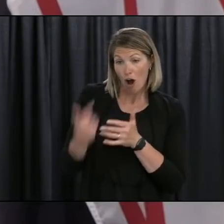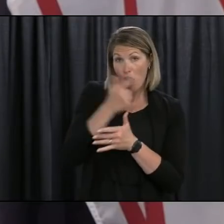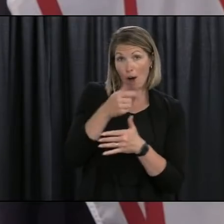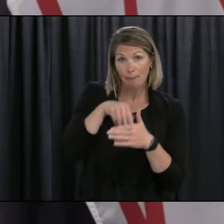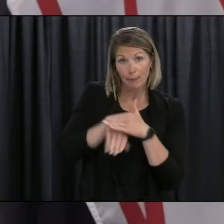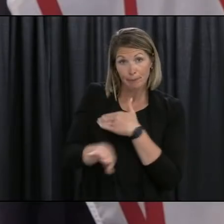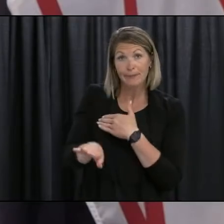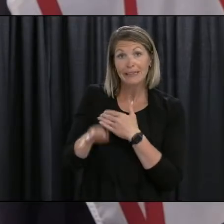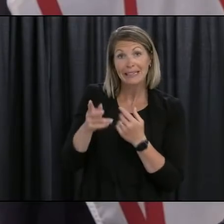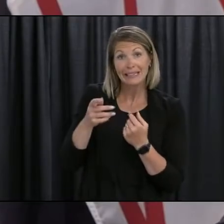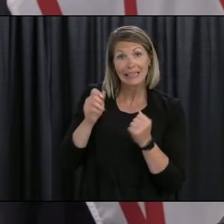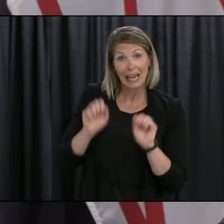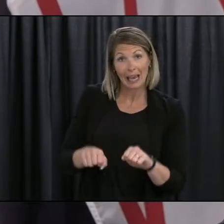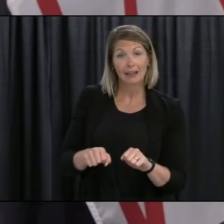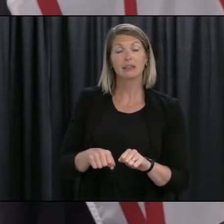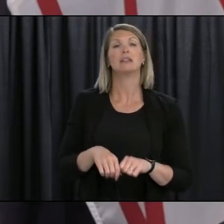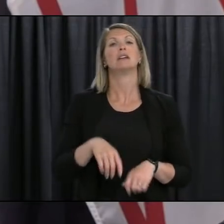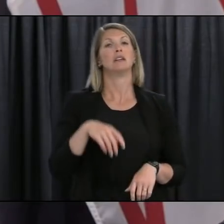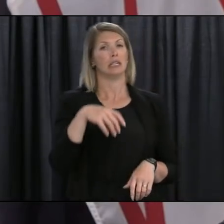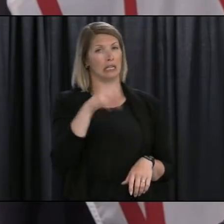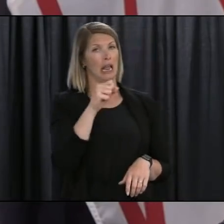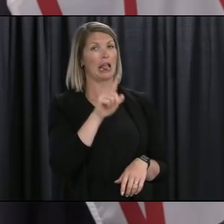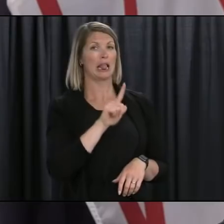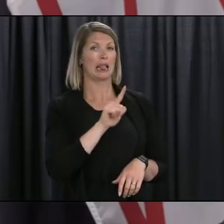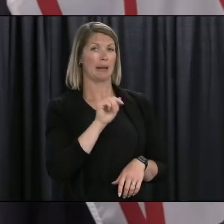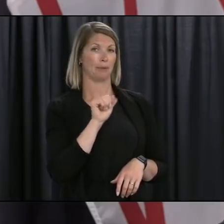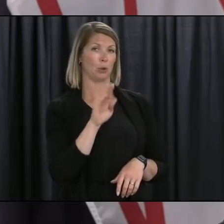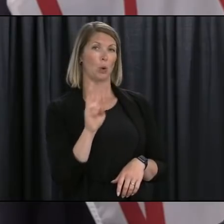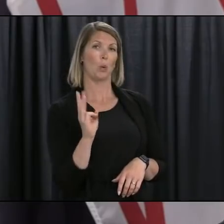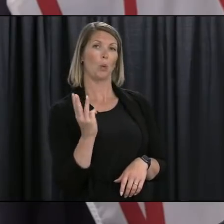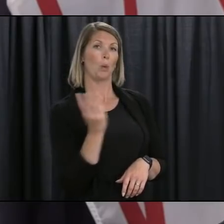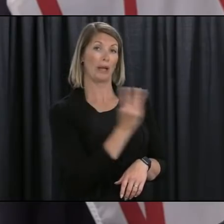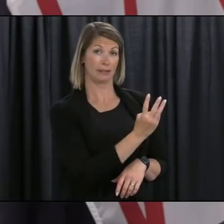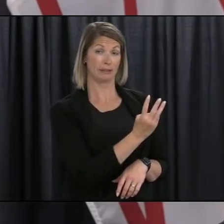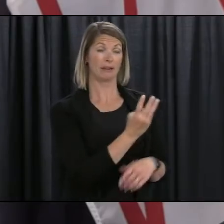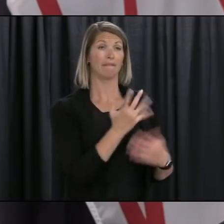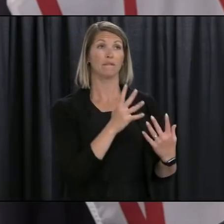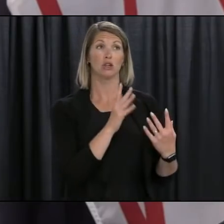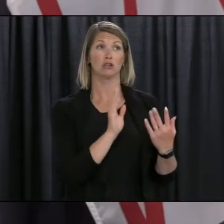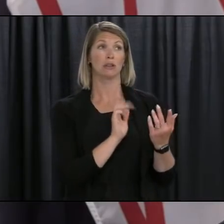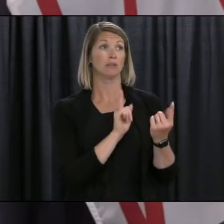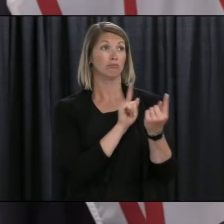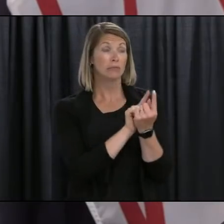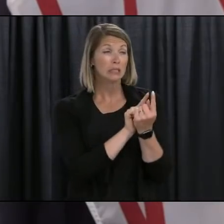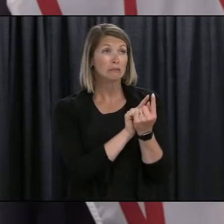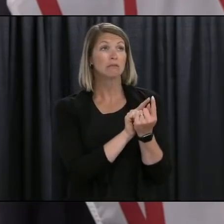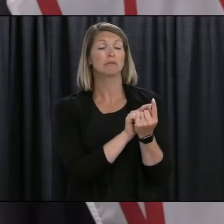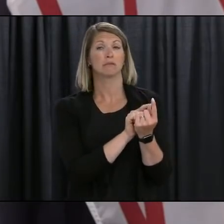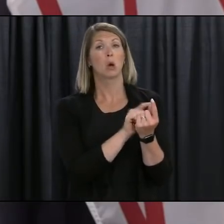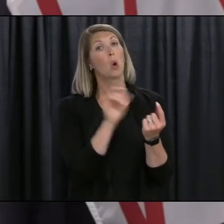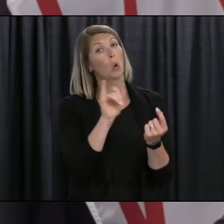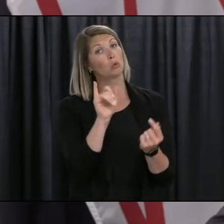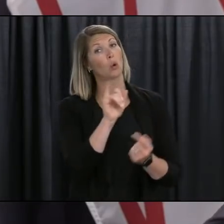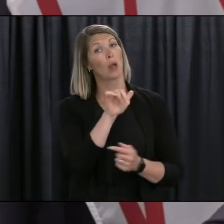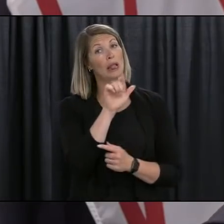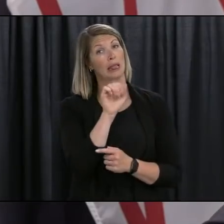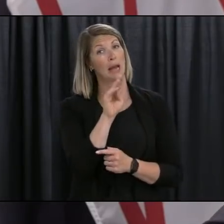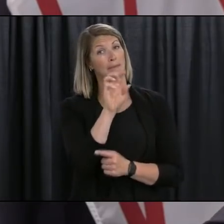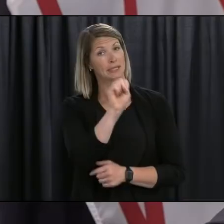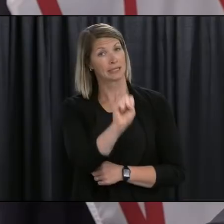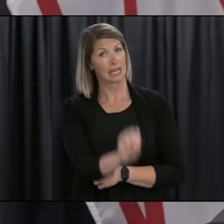so in Labrador West, we've met with leaders in Labrador West as well as some of the leaders in Labrador South as well, because these are two entry